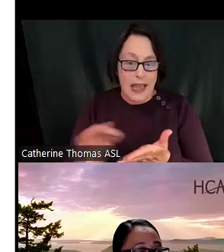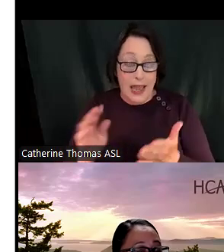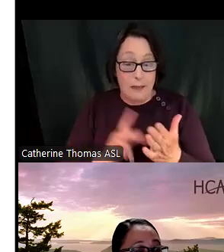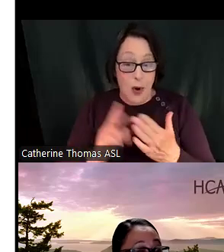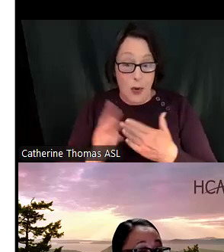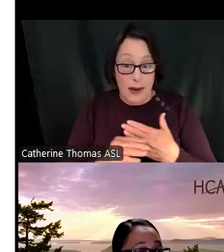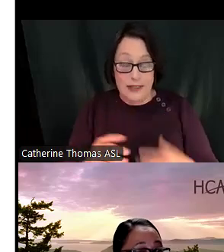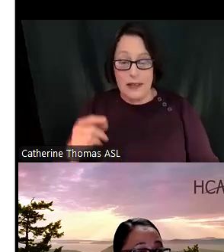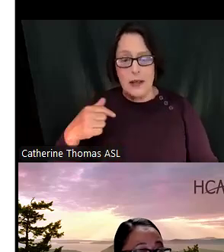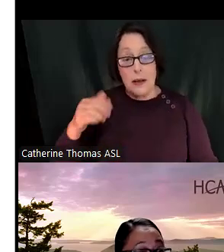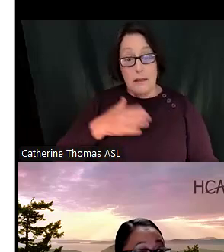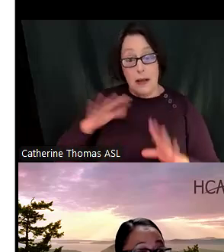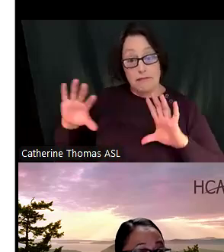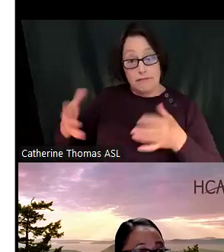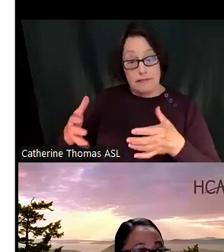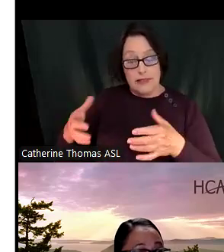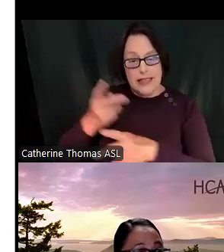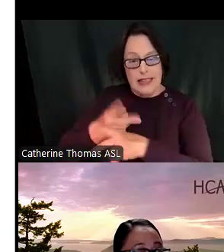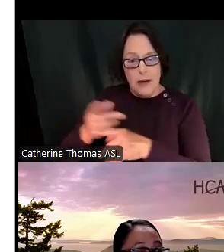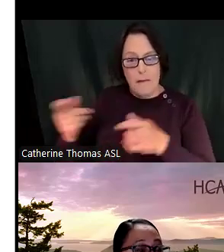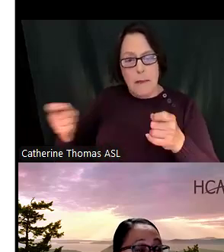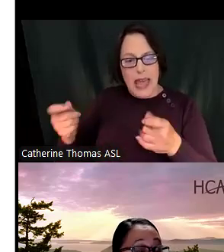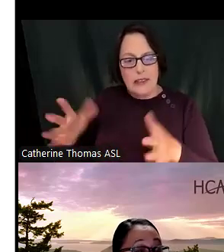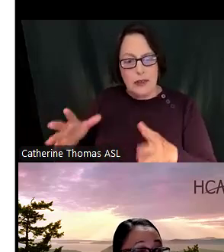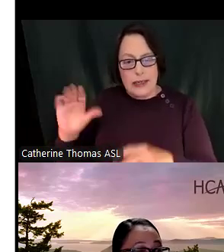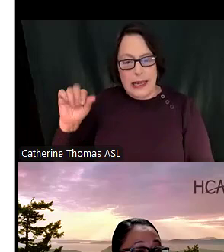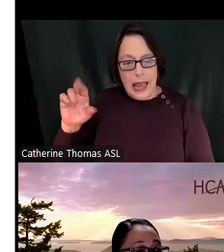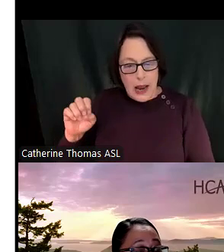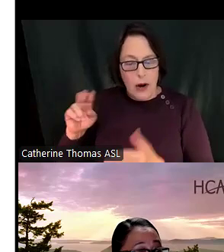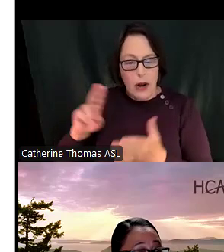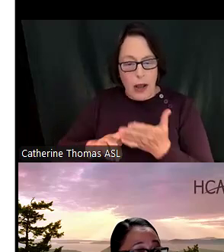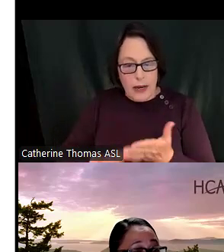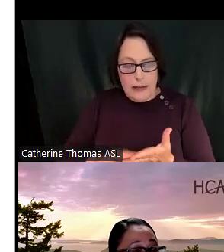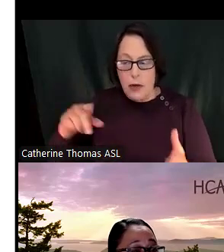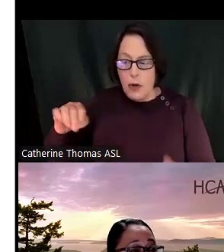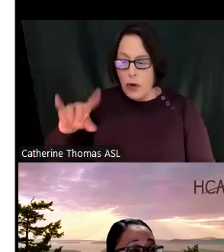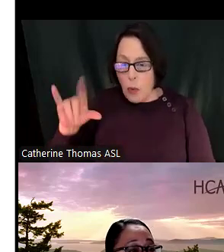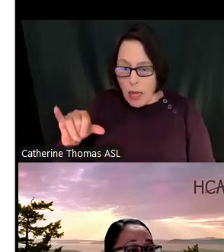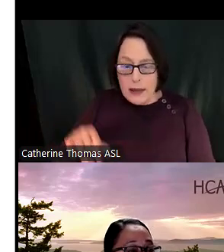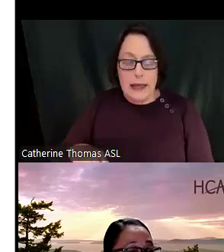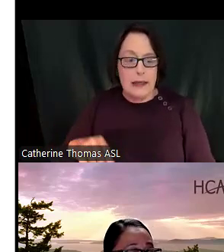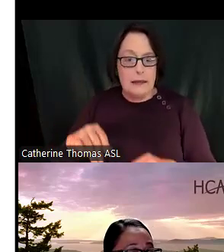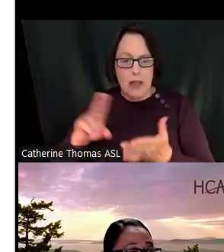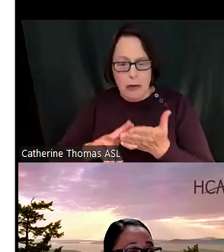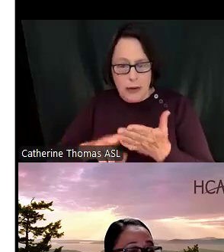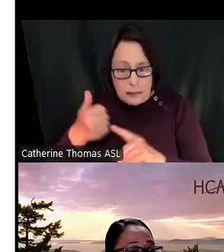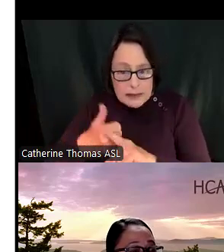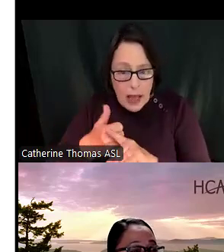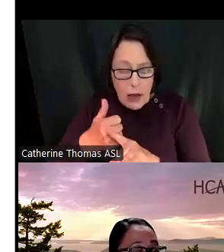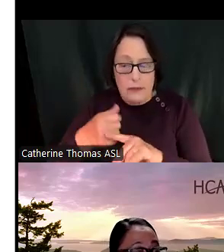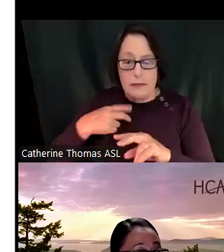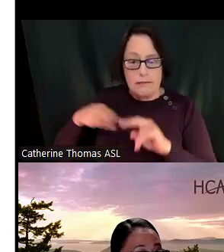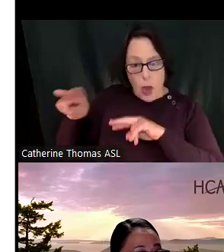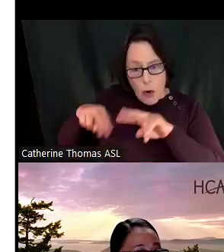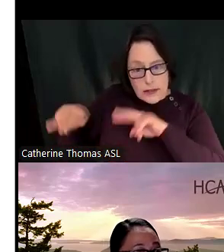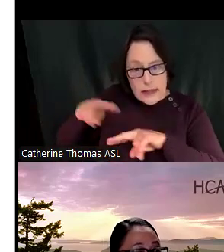division oversees the managed care contracts, quality, the contracts themselves, oversight,